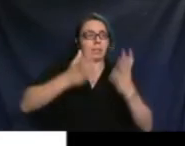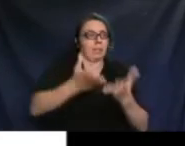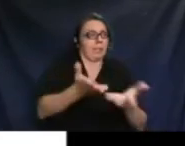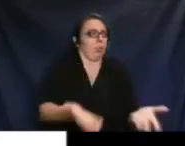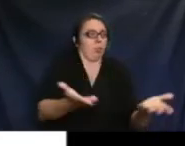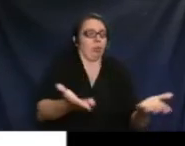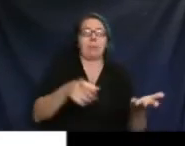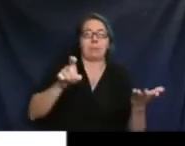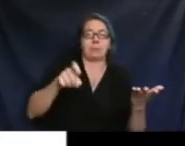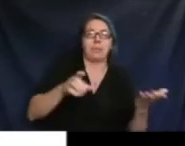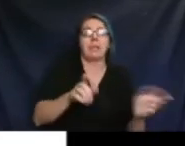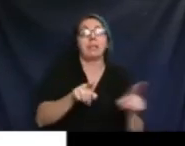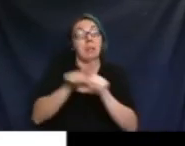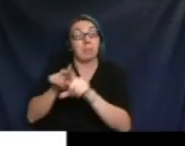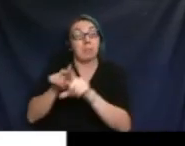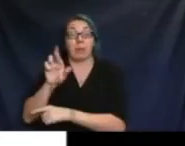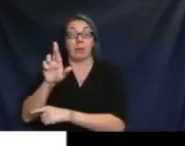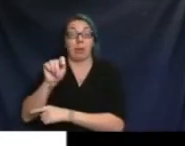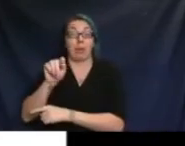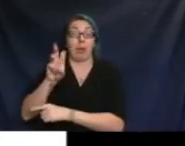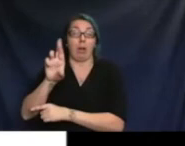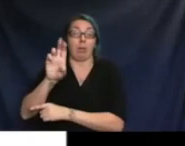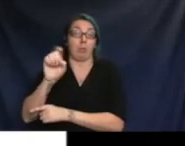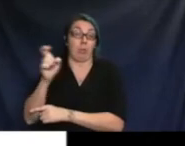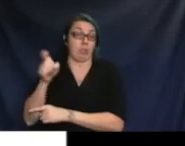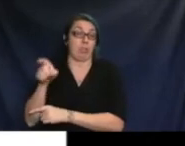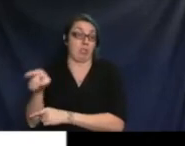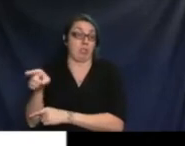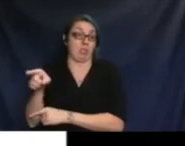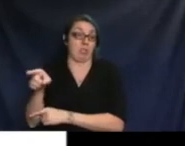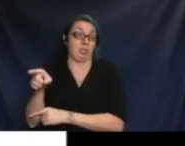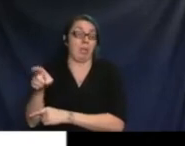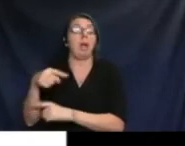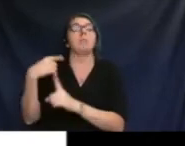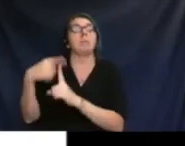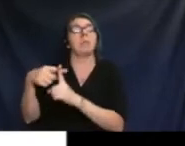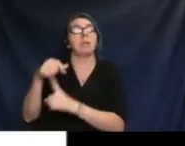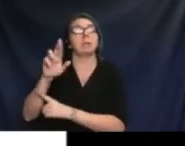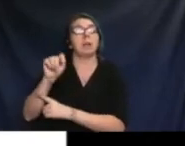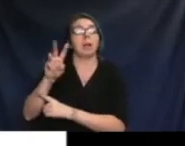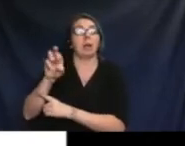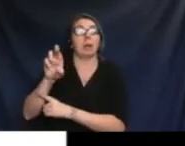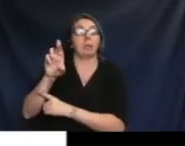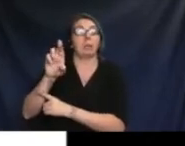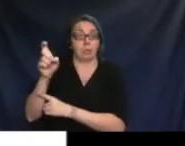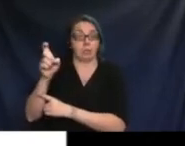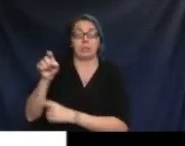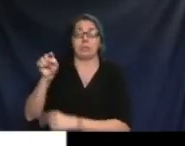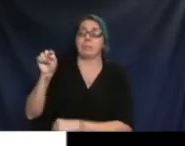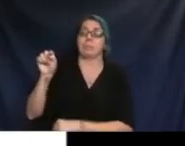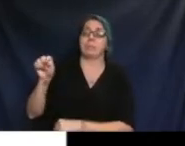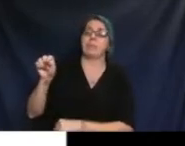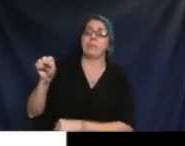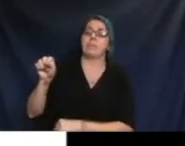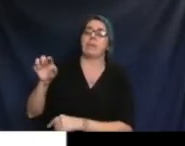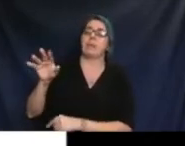On the ArtworxTO side, there is a commitment to helping, to making sure that all of the partner projects are part of